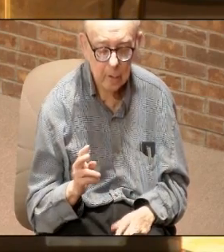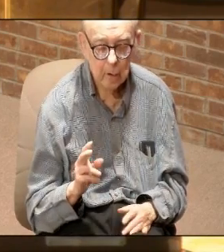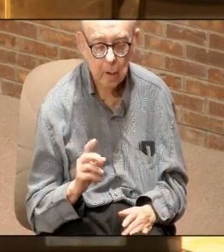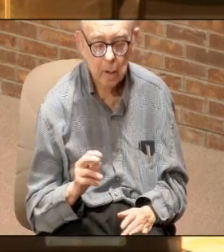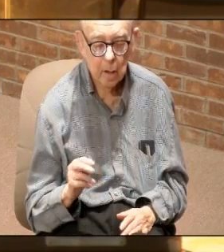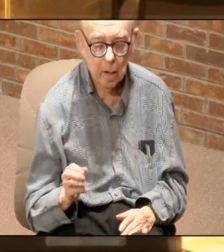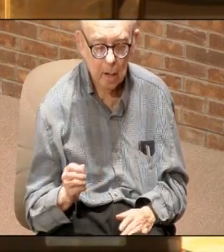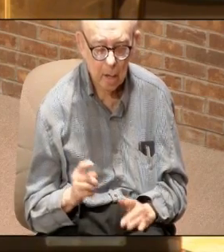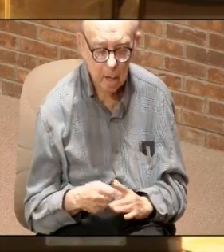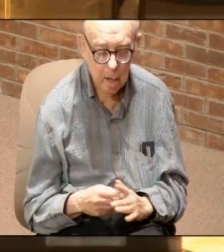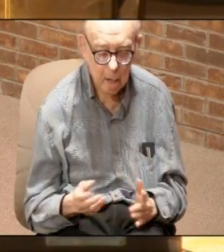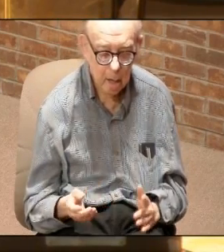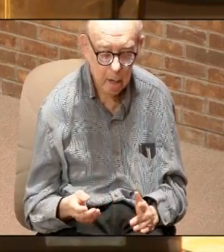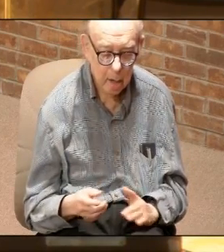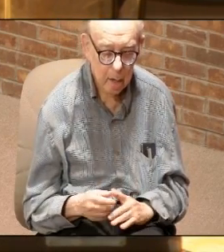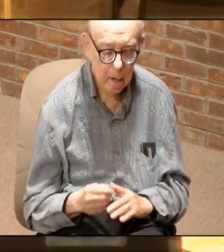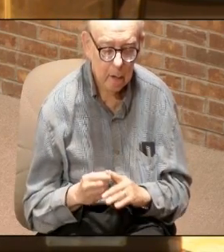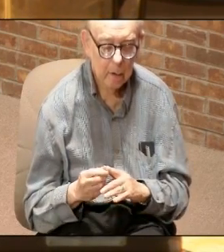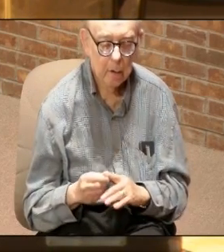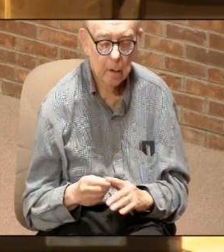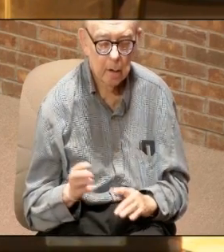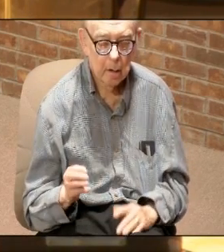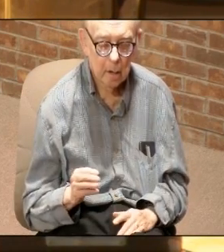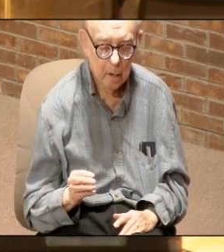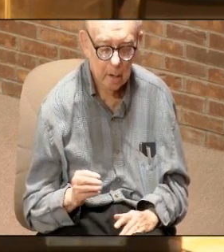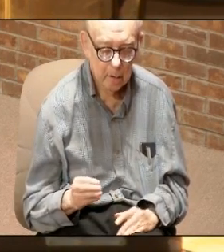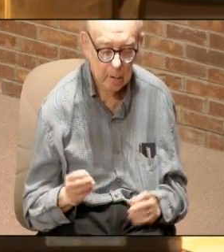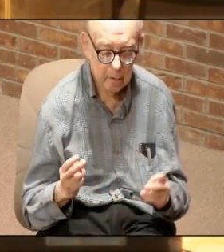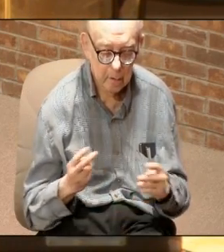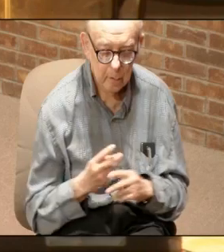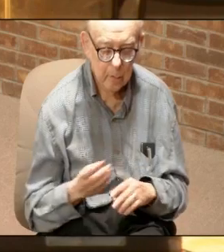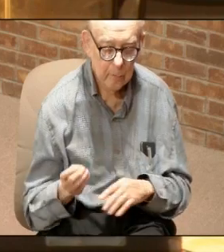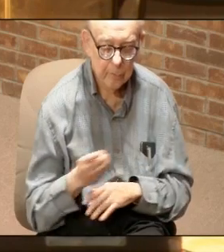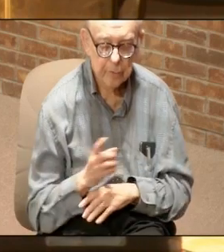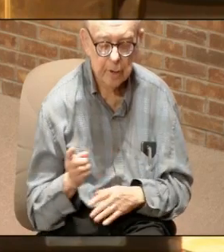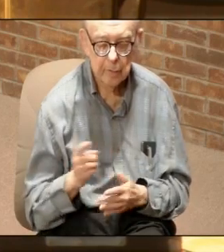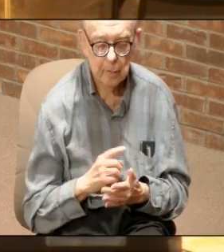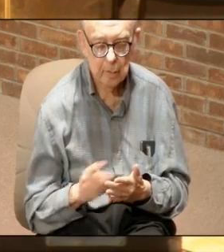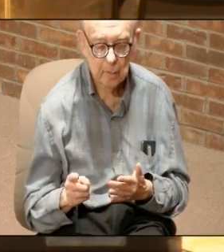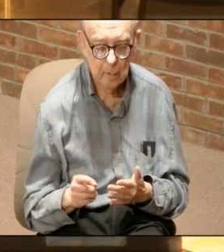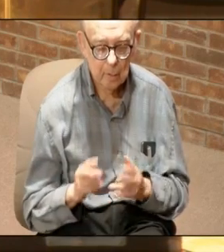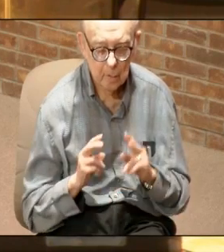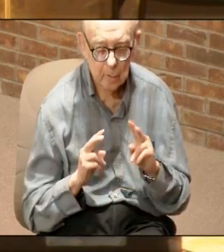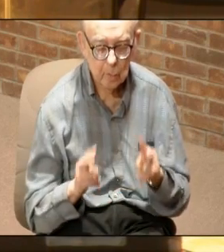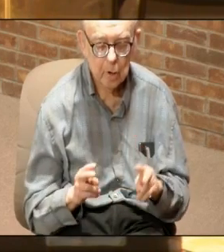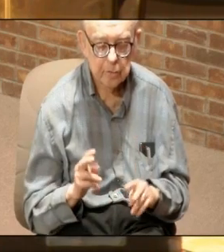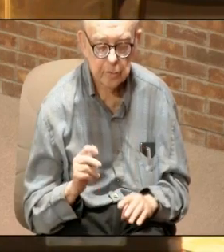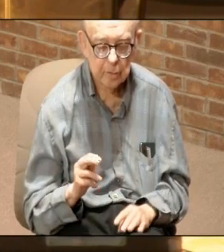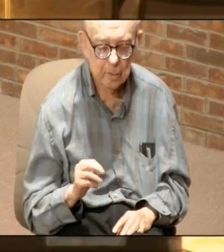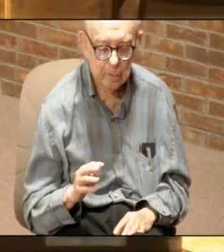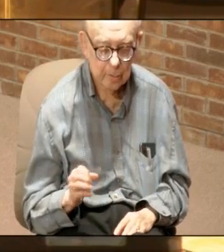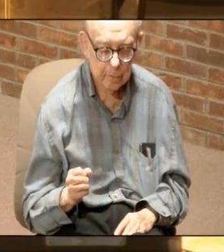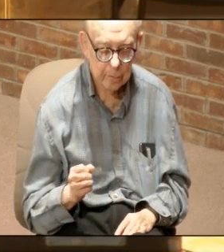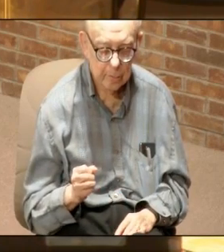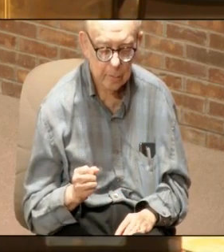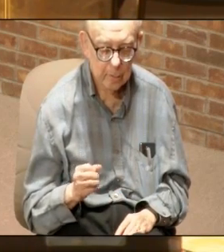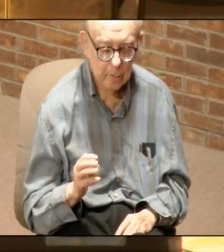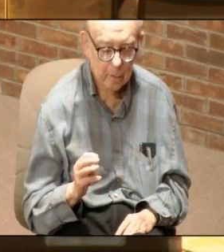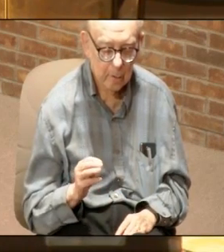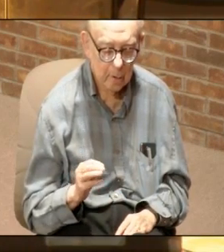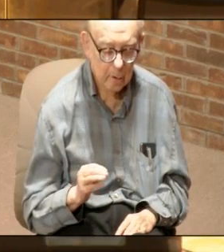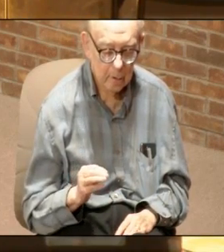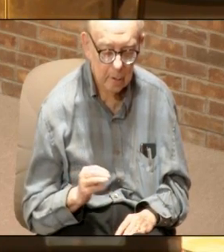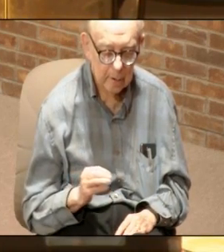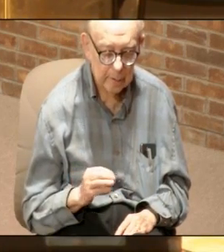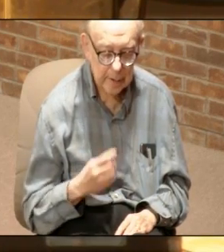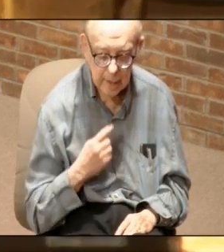news, they start, especially on Monday. Monday is the worst day of the week to watch the news, because on Monday they recap